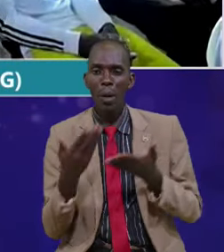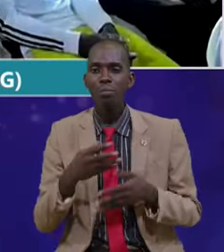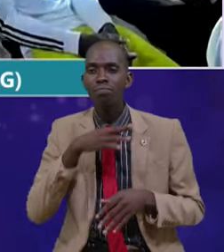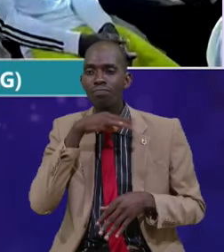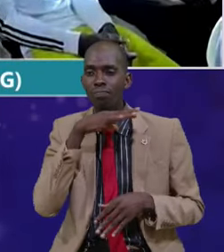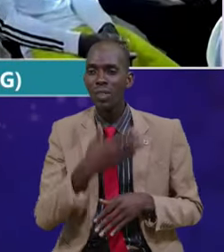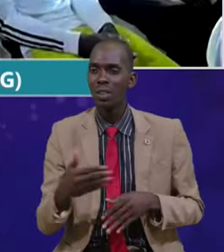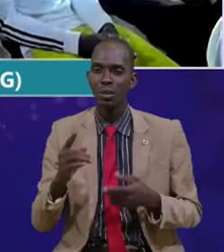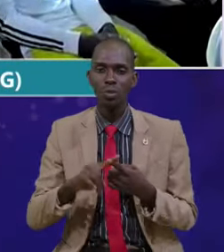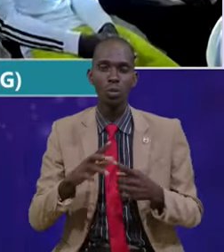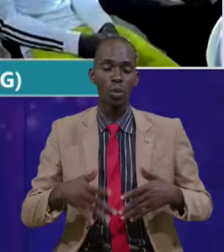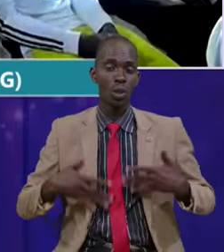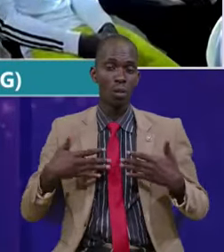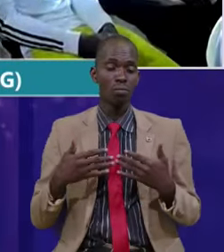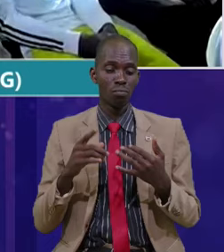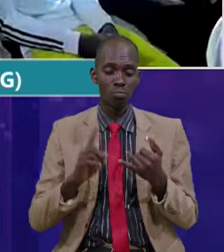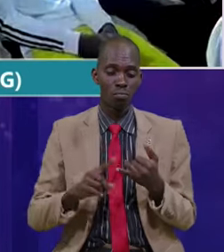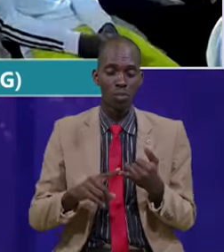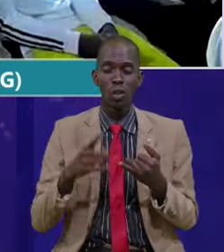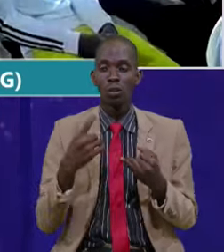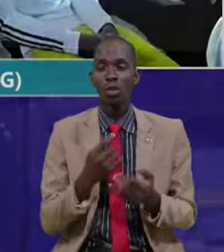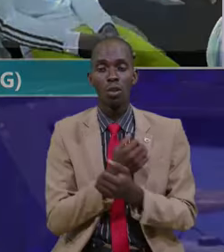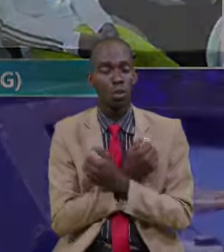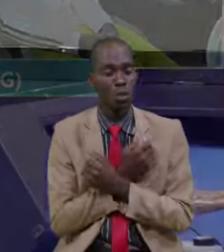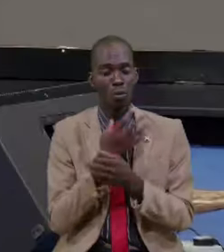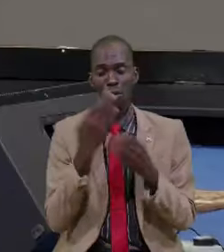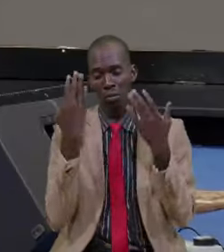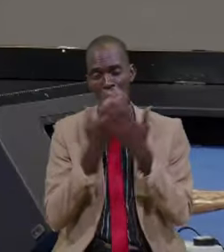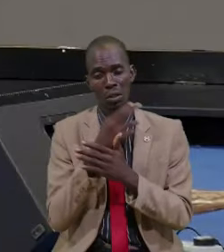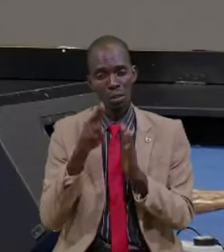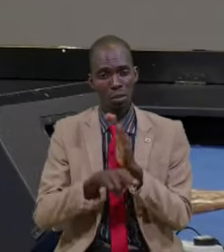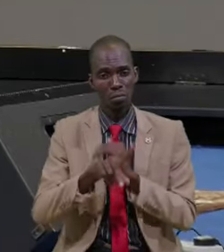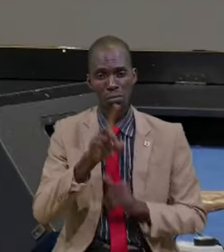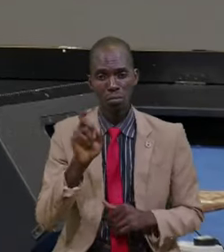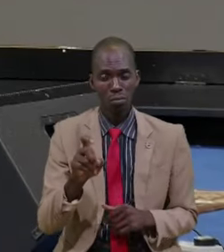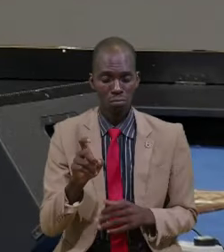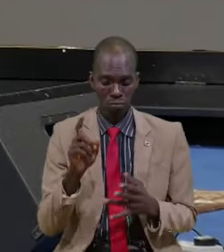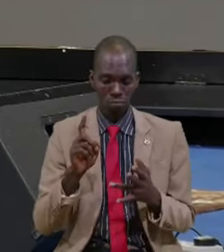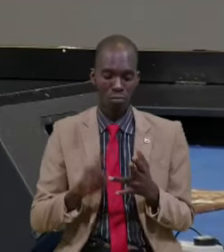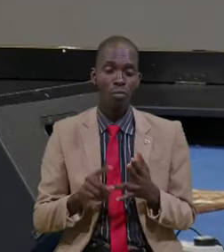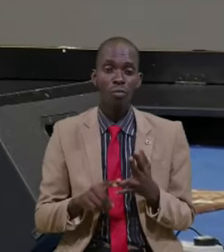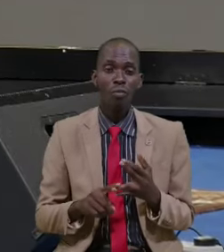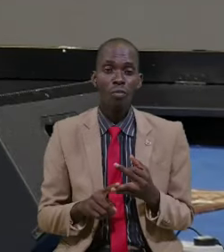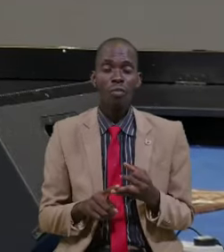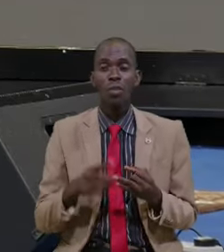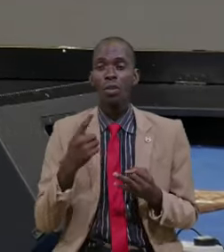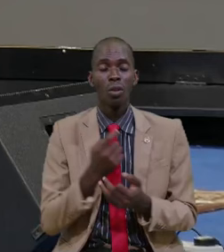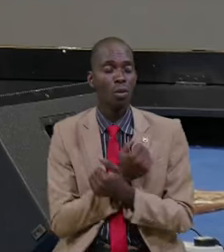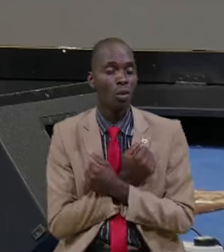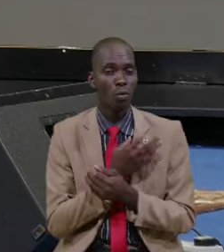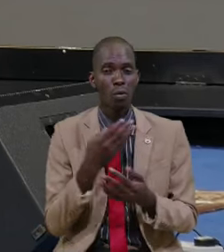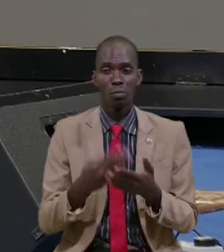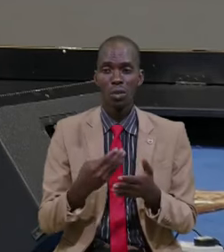the love of darkness? Is it the love of money?